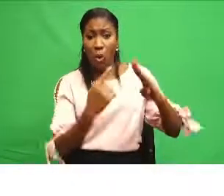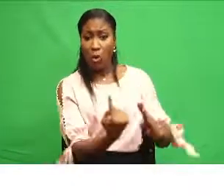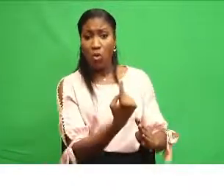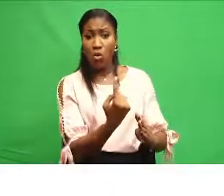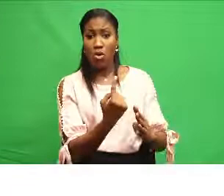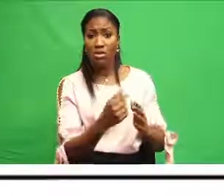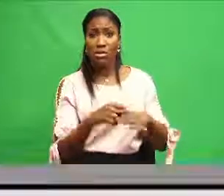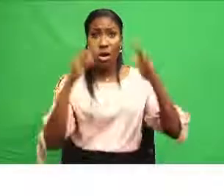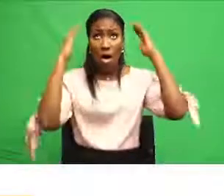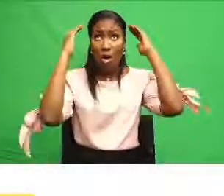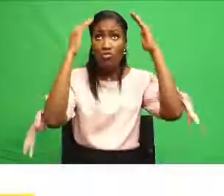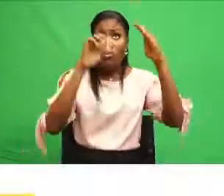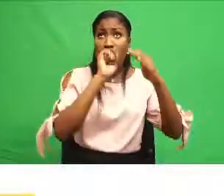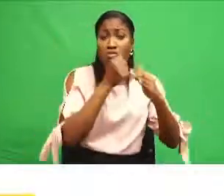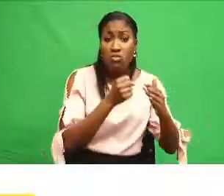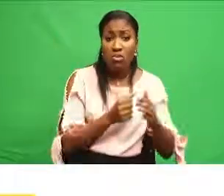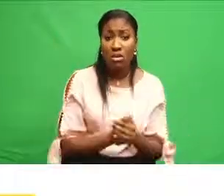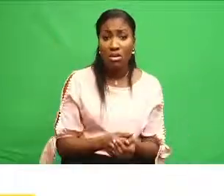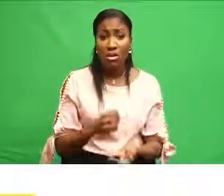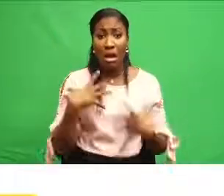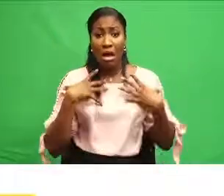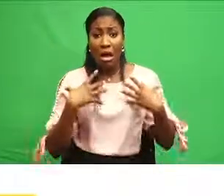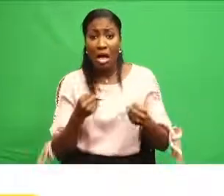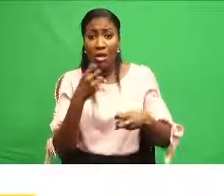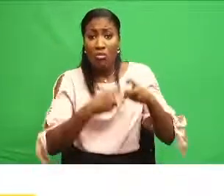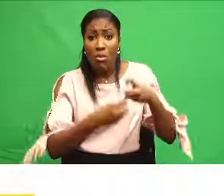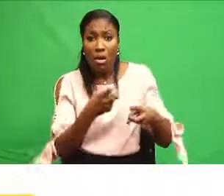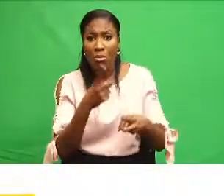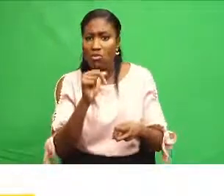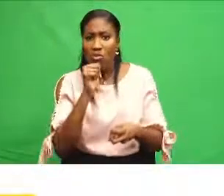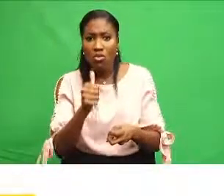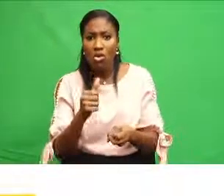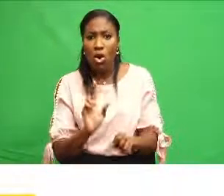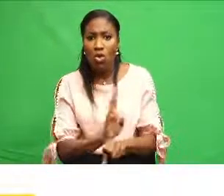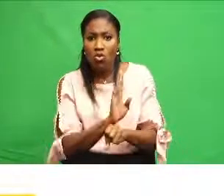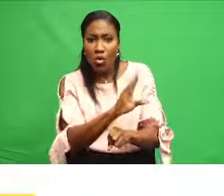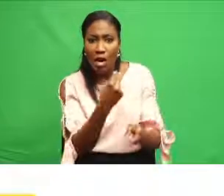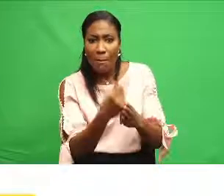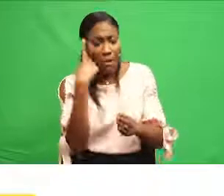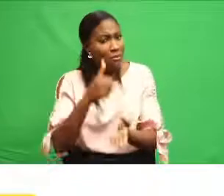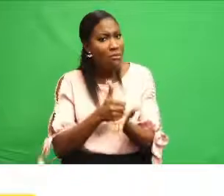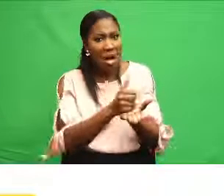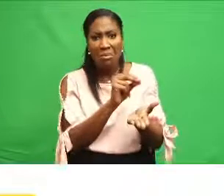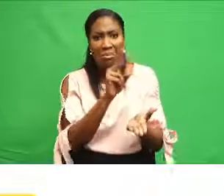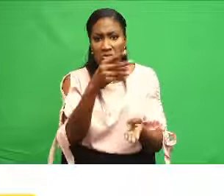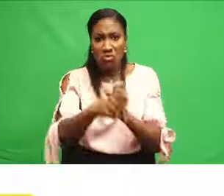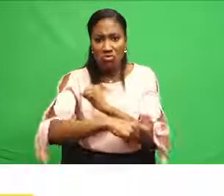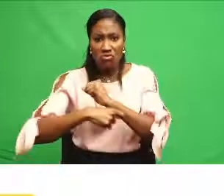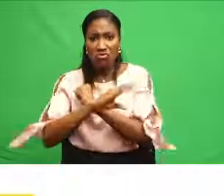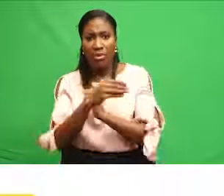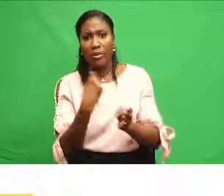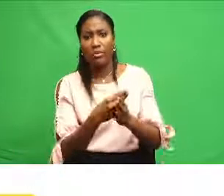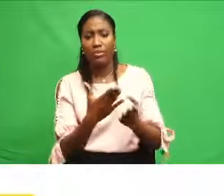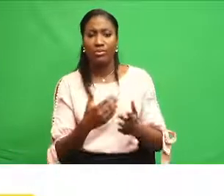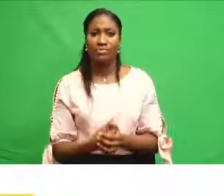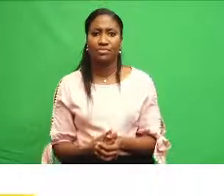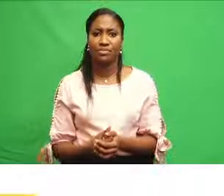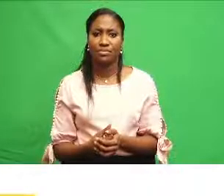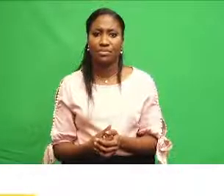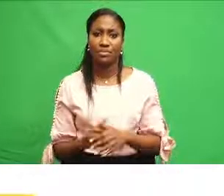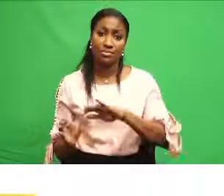health problems. Another quote is from Ravindra, another carer within a Trinidad focus group in